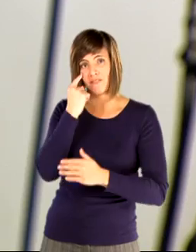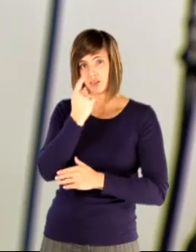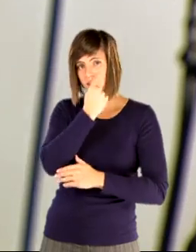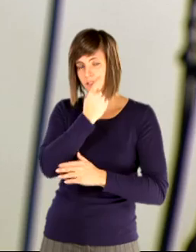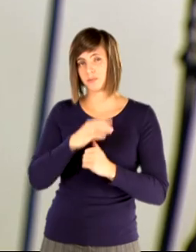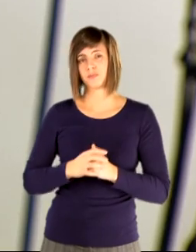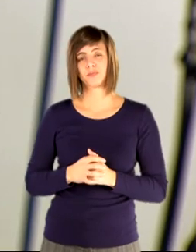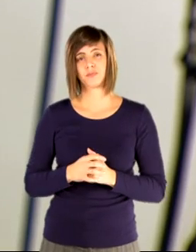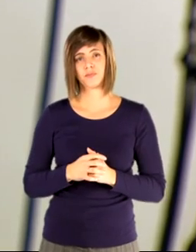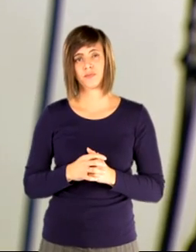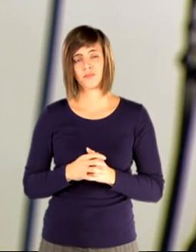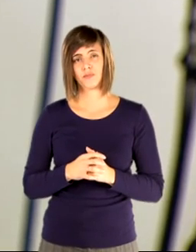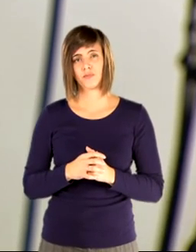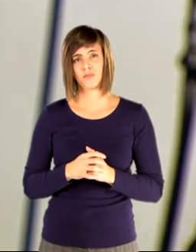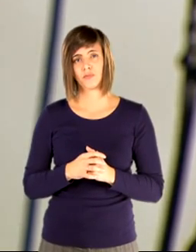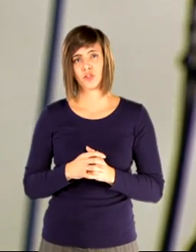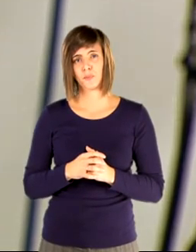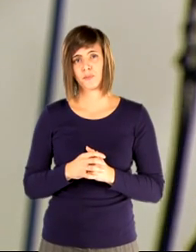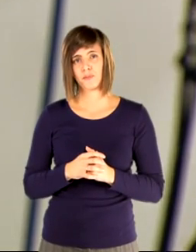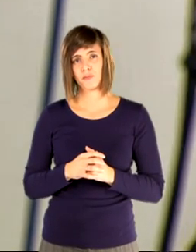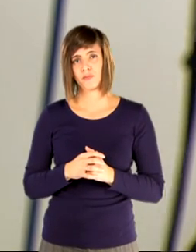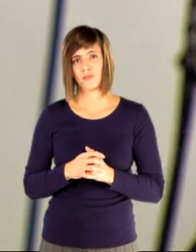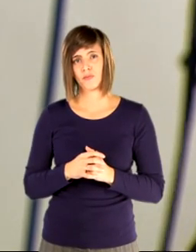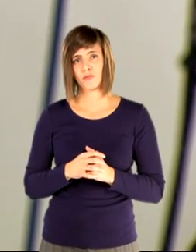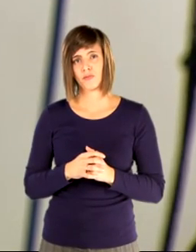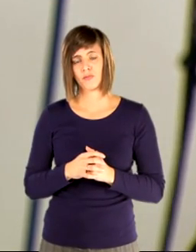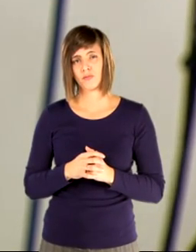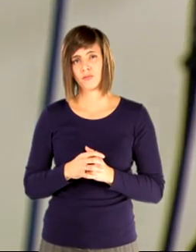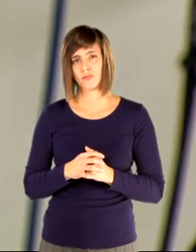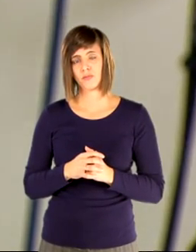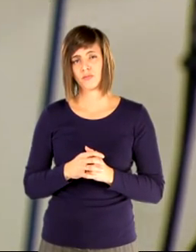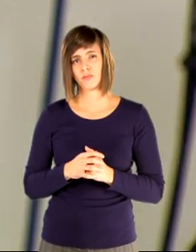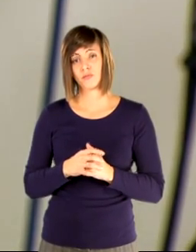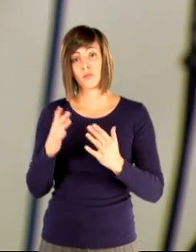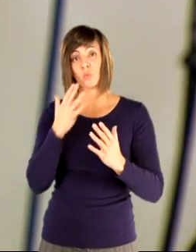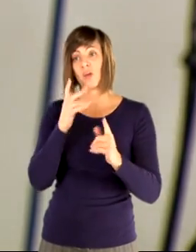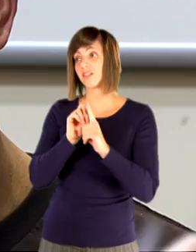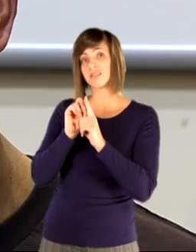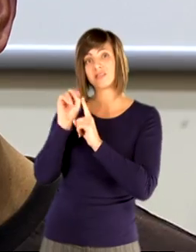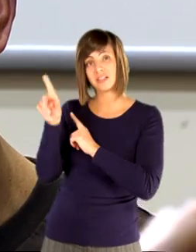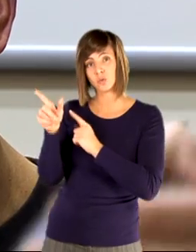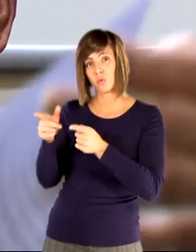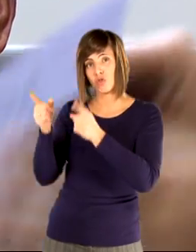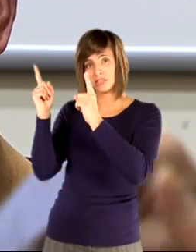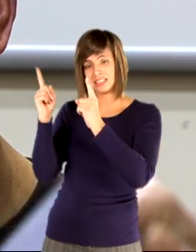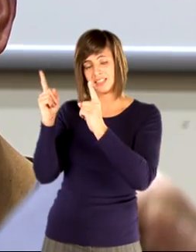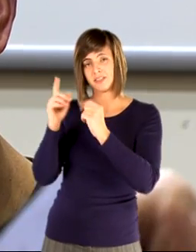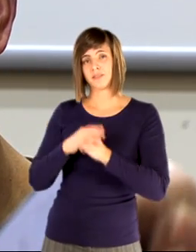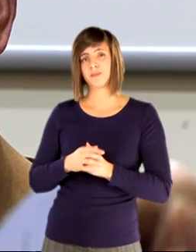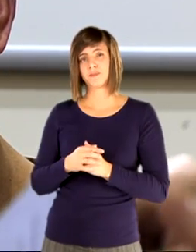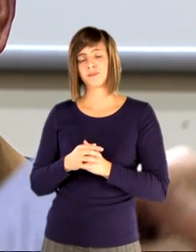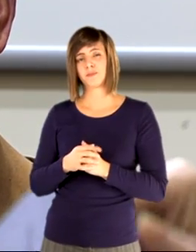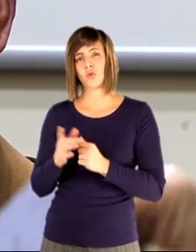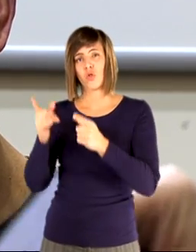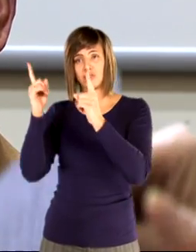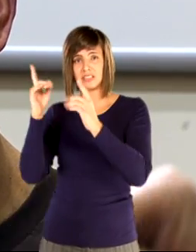give them if they haven't already got copies. And probably no bad thing just to include them anyway with the highlights. When you send that off then to the local